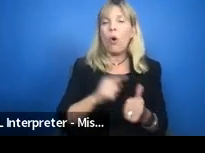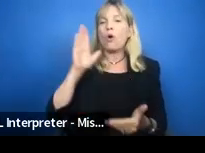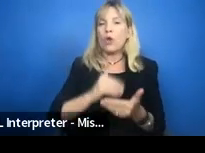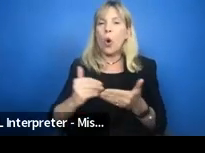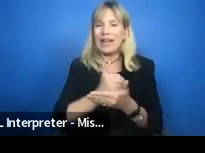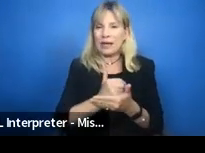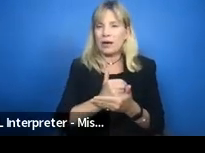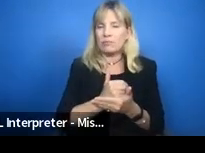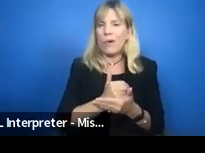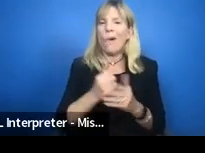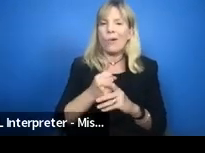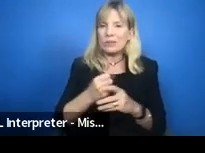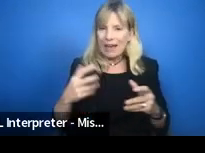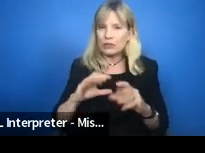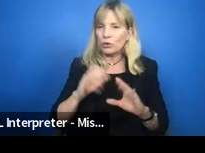in the expansion group.